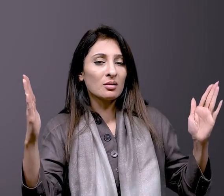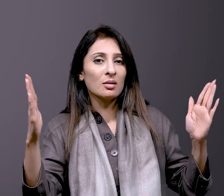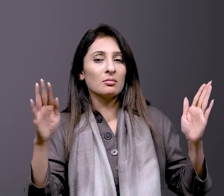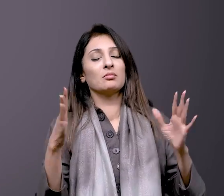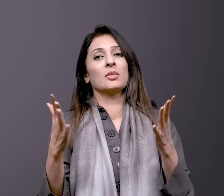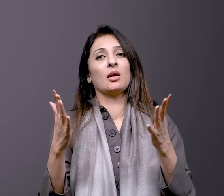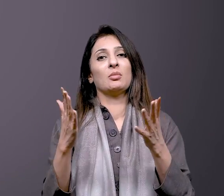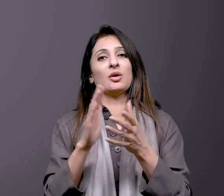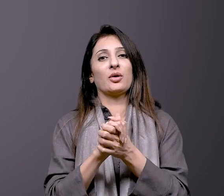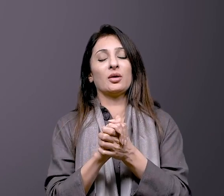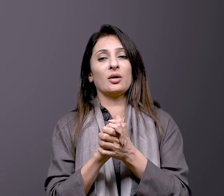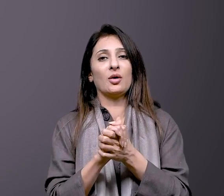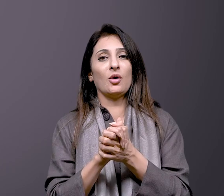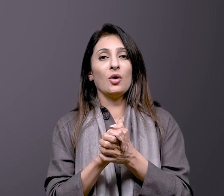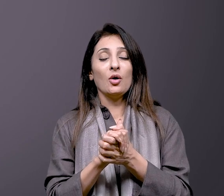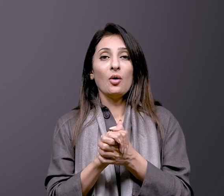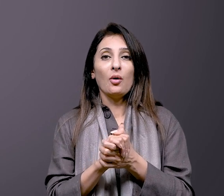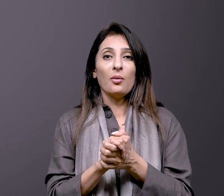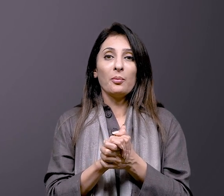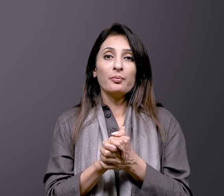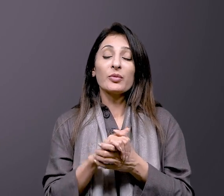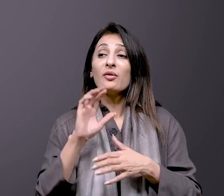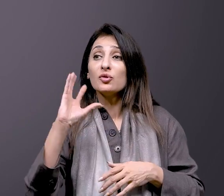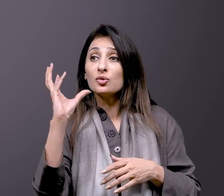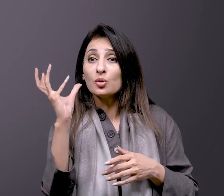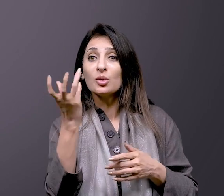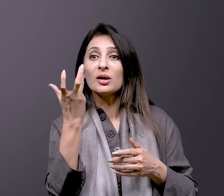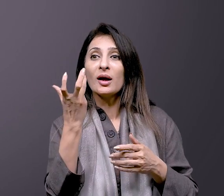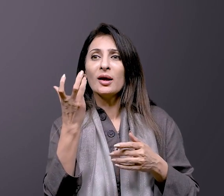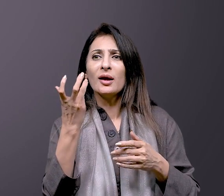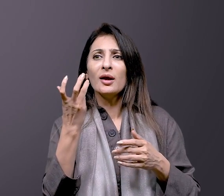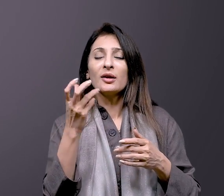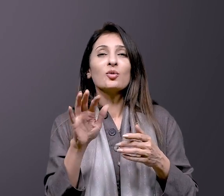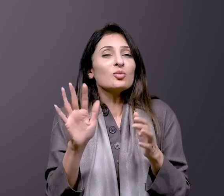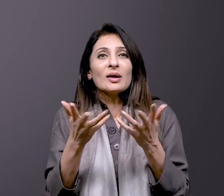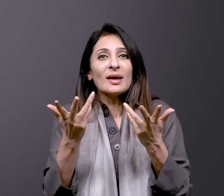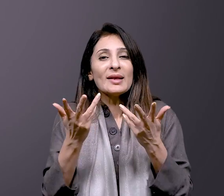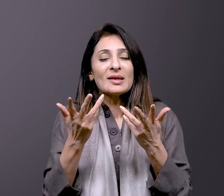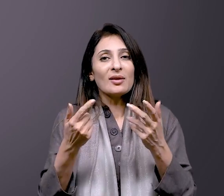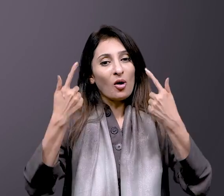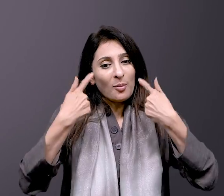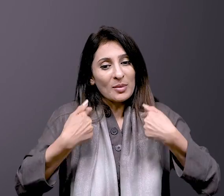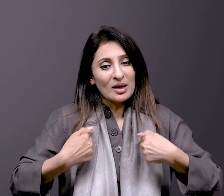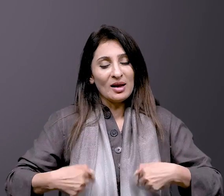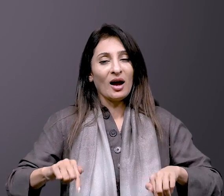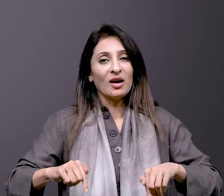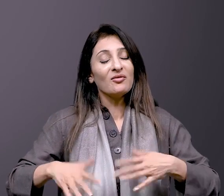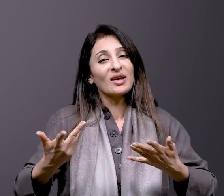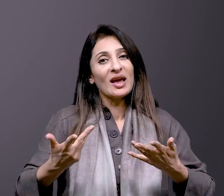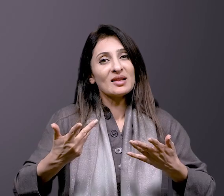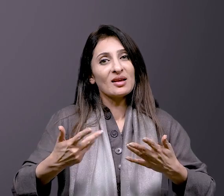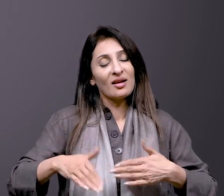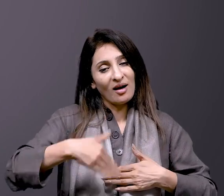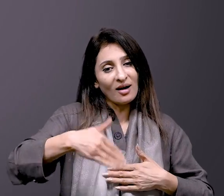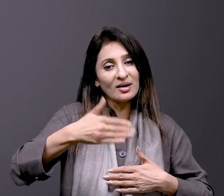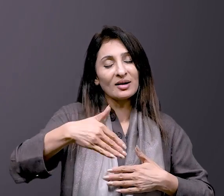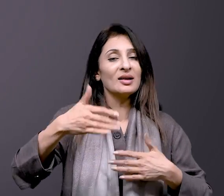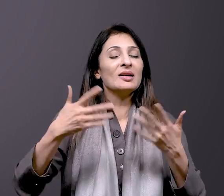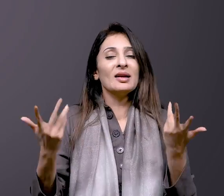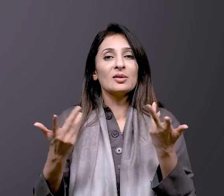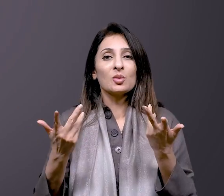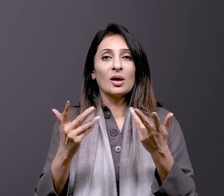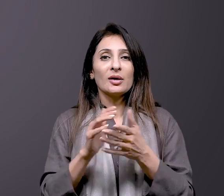one, where there are, like I say, predetermined impositions, predetermined expectations for a child to